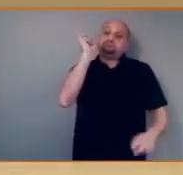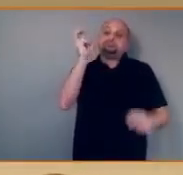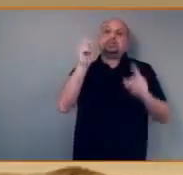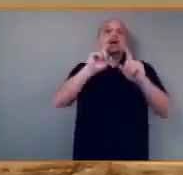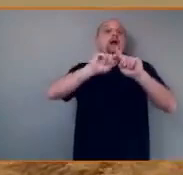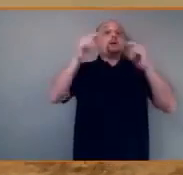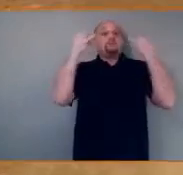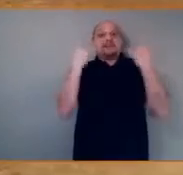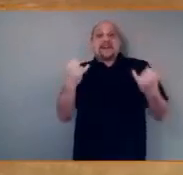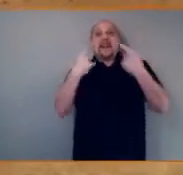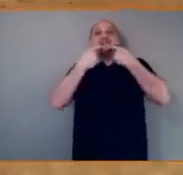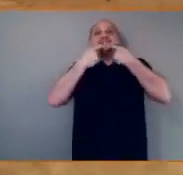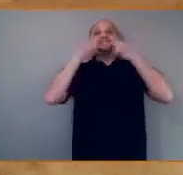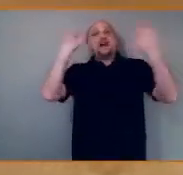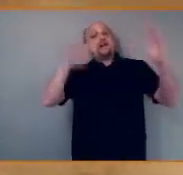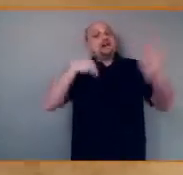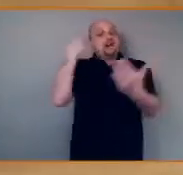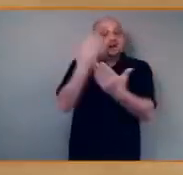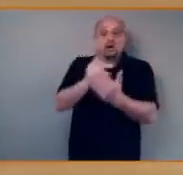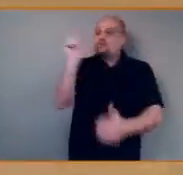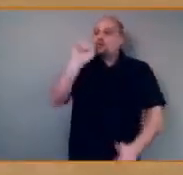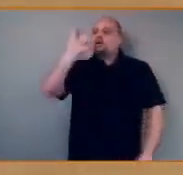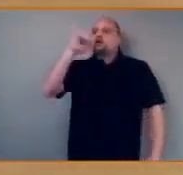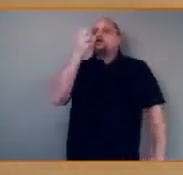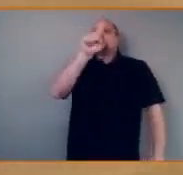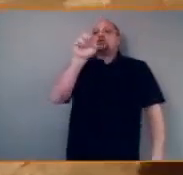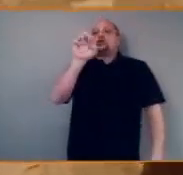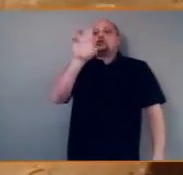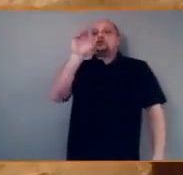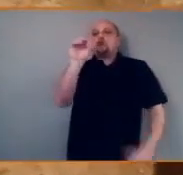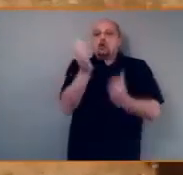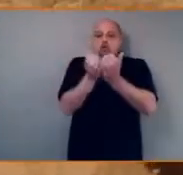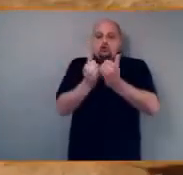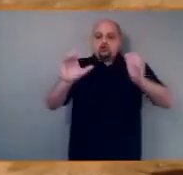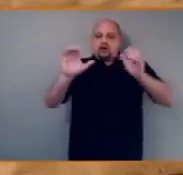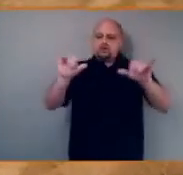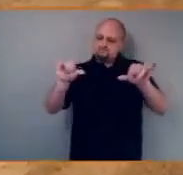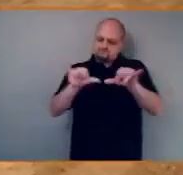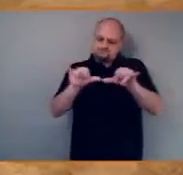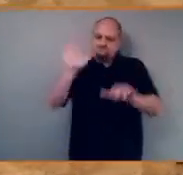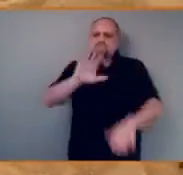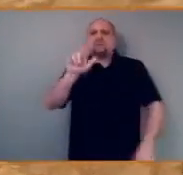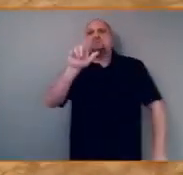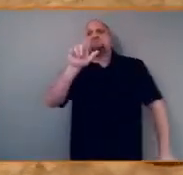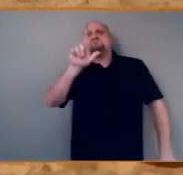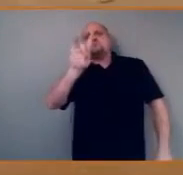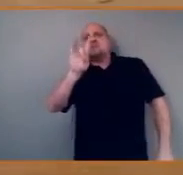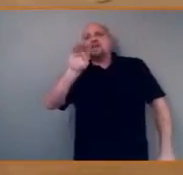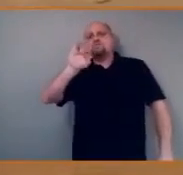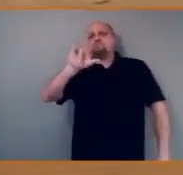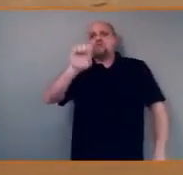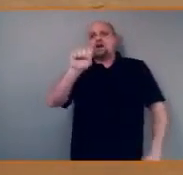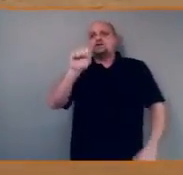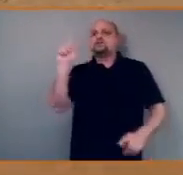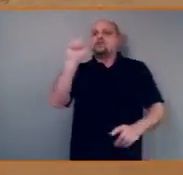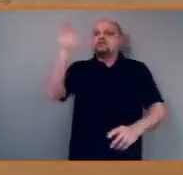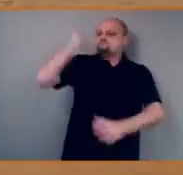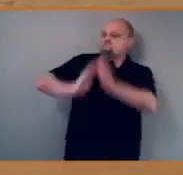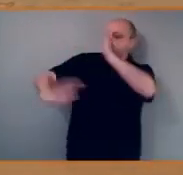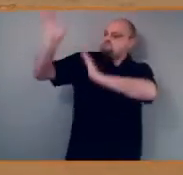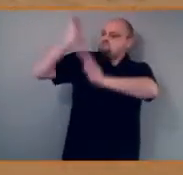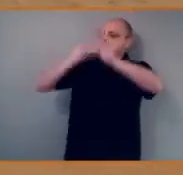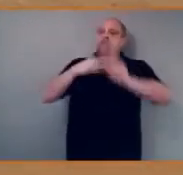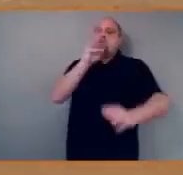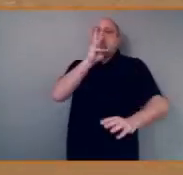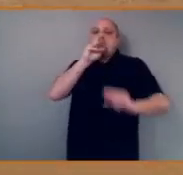preparing to explore Jezero Crater, a 28-mile crater once home to a river delta, in search of microbial life that could help